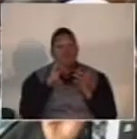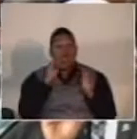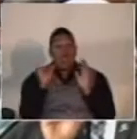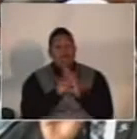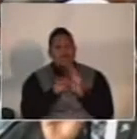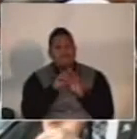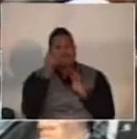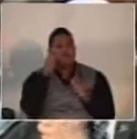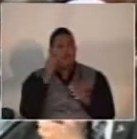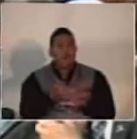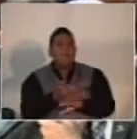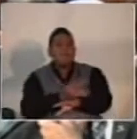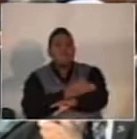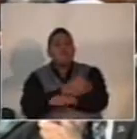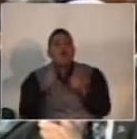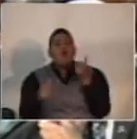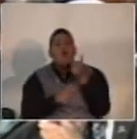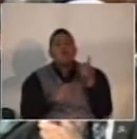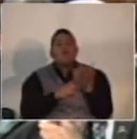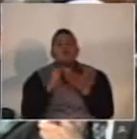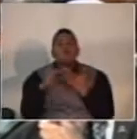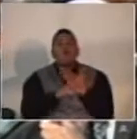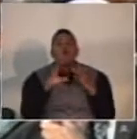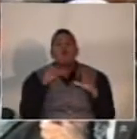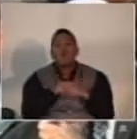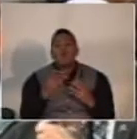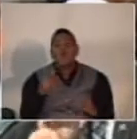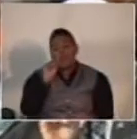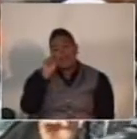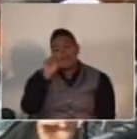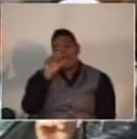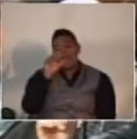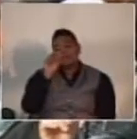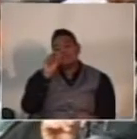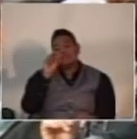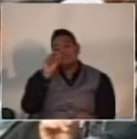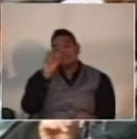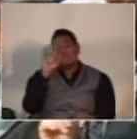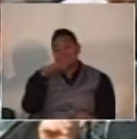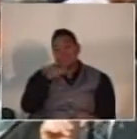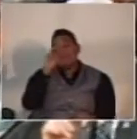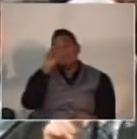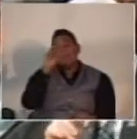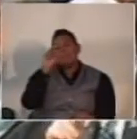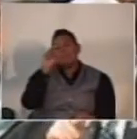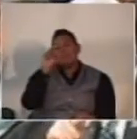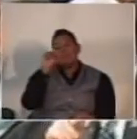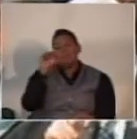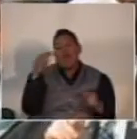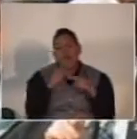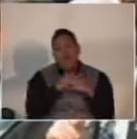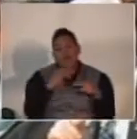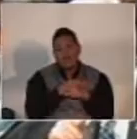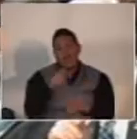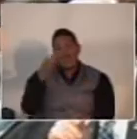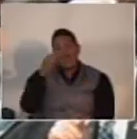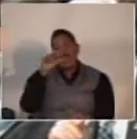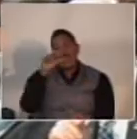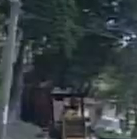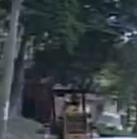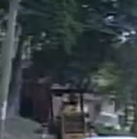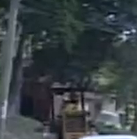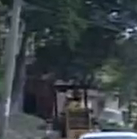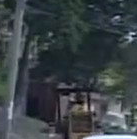for improvement under the program include Nelson Mandela Highway, Hagley Park Road, and Marcus Garvey